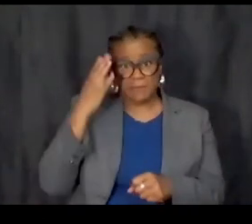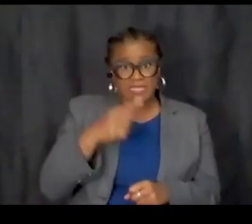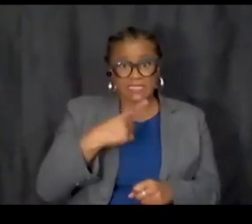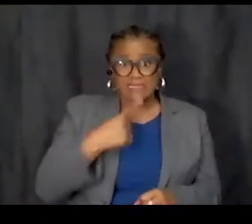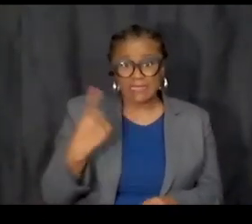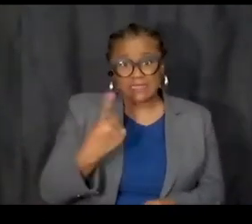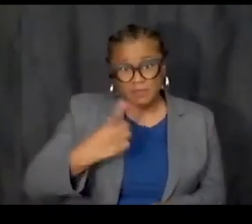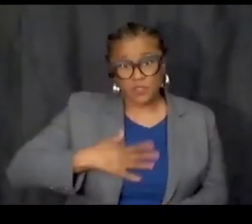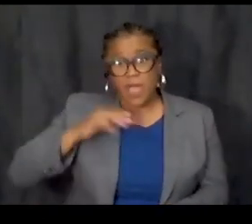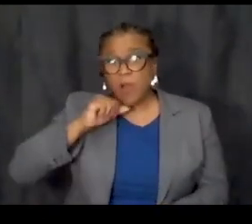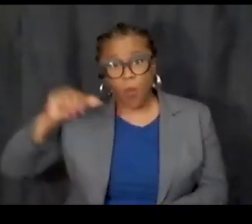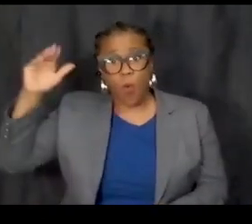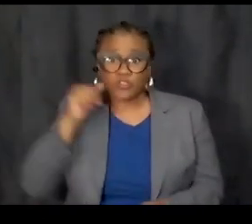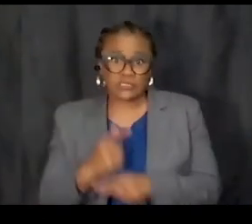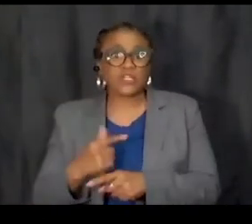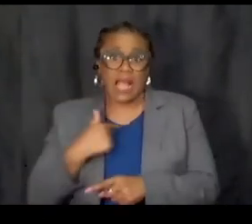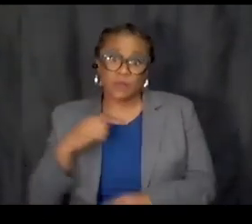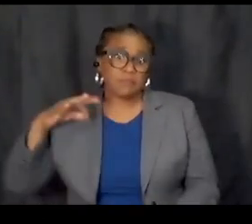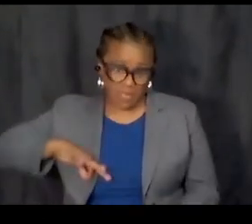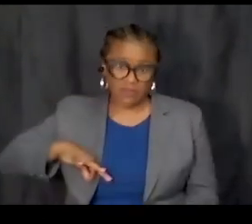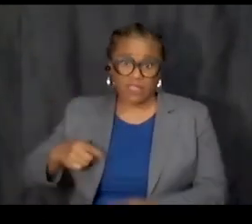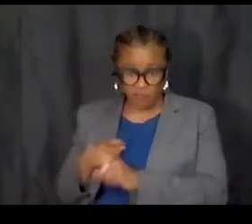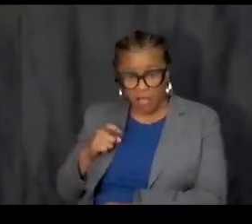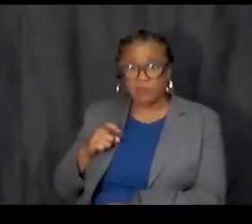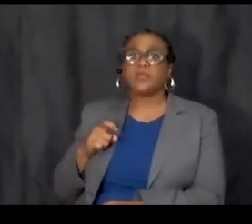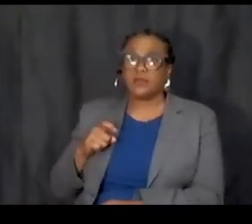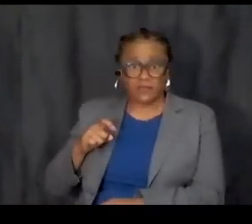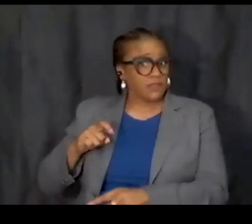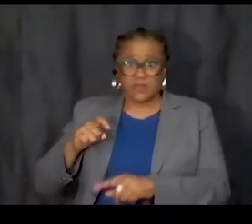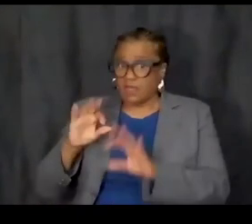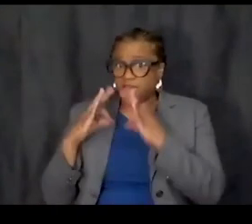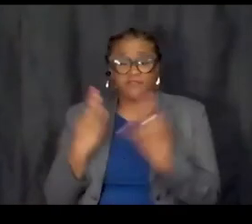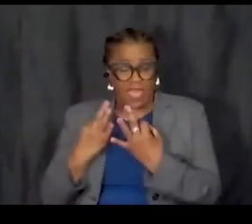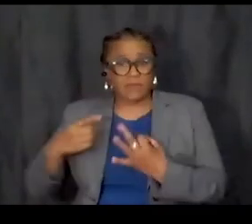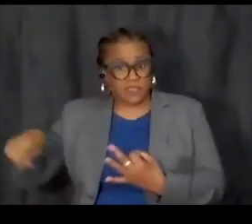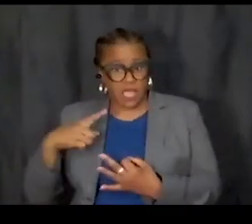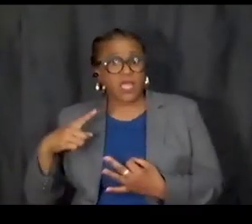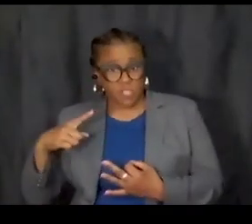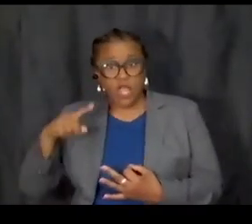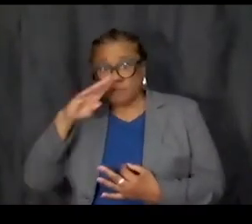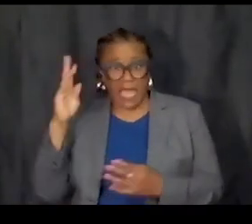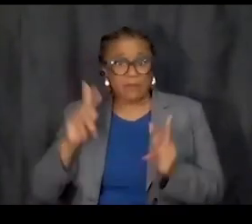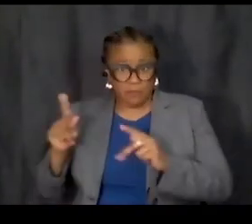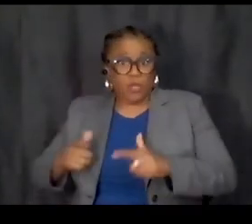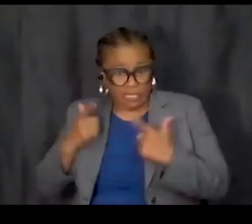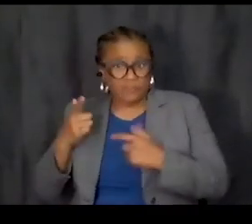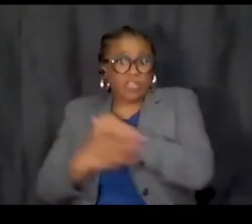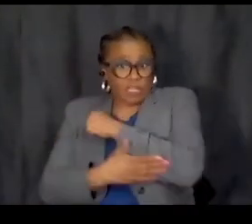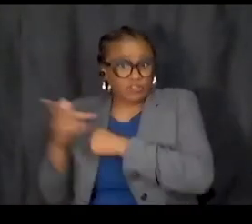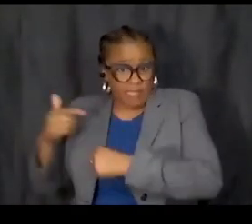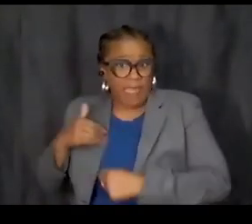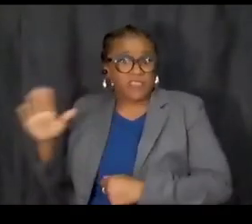you know, being the youngest child in a family that was sort of like, these are the Black folks who live out in the country, who have their own house and their own